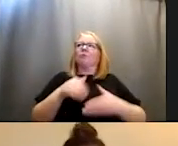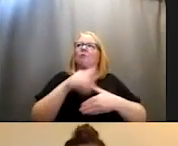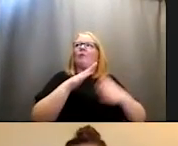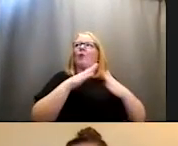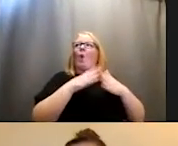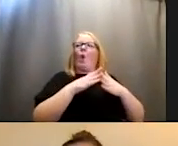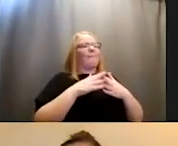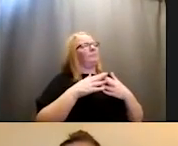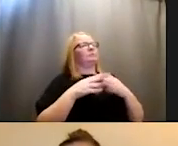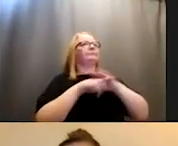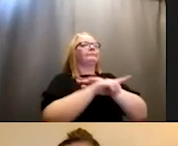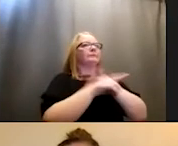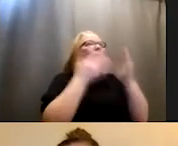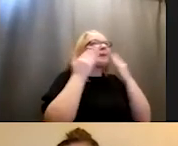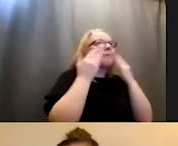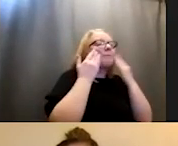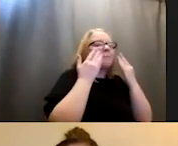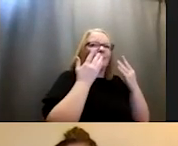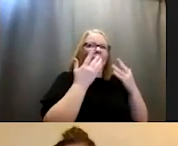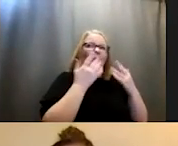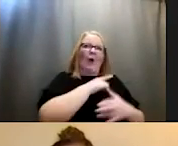not acceptable. And